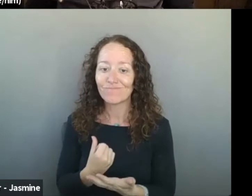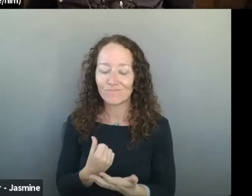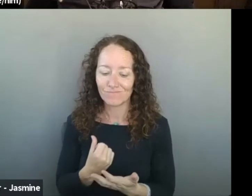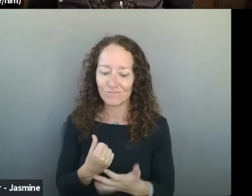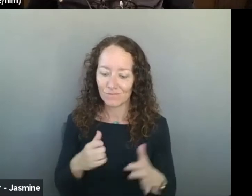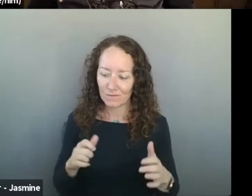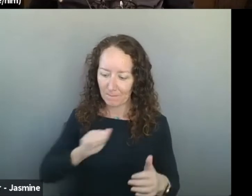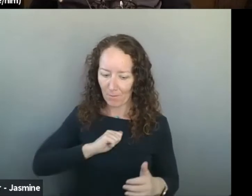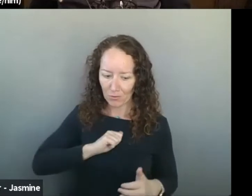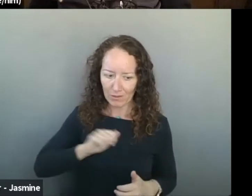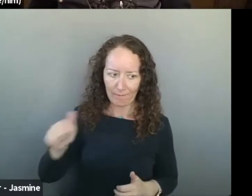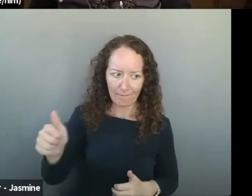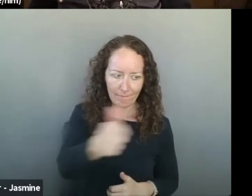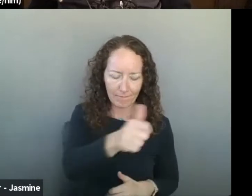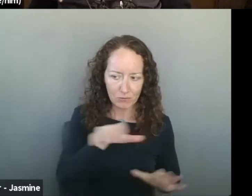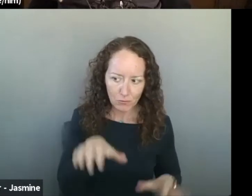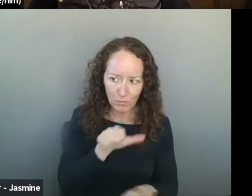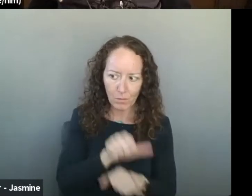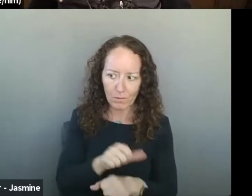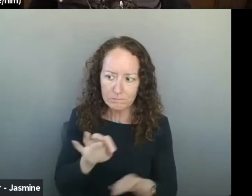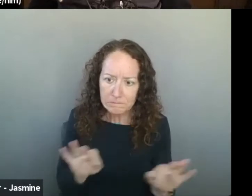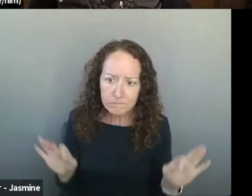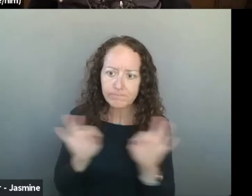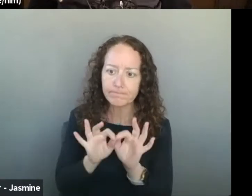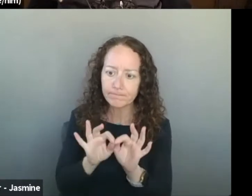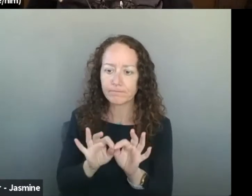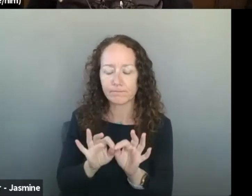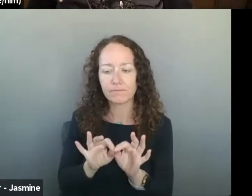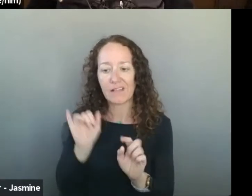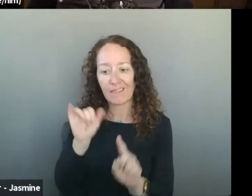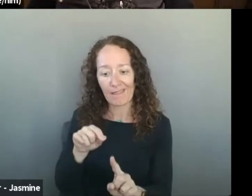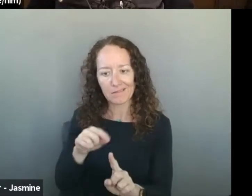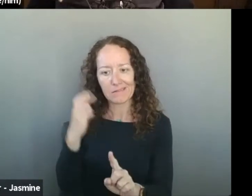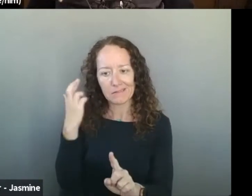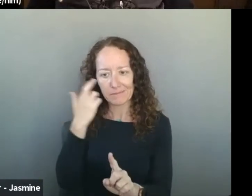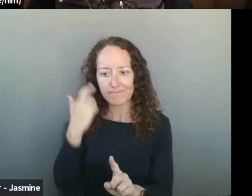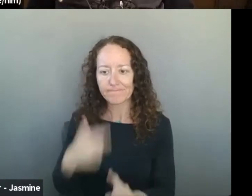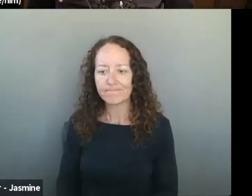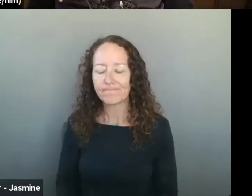work personally. It's if you're